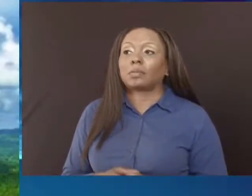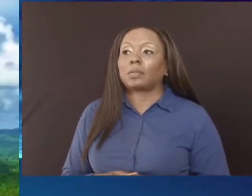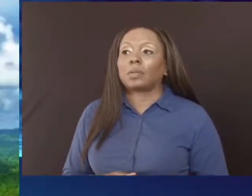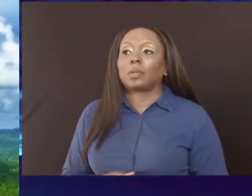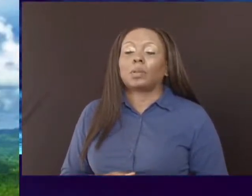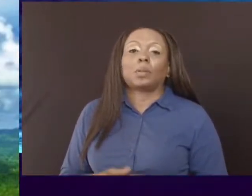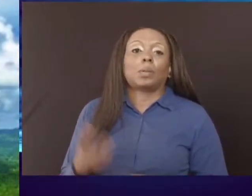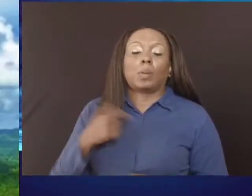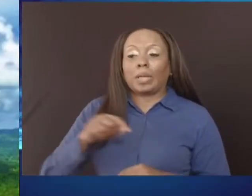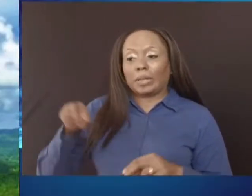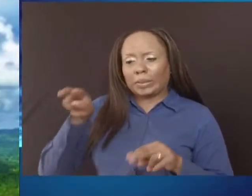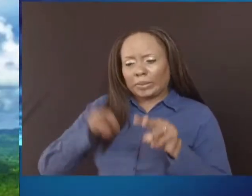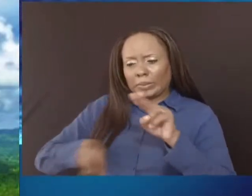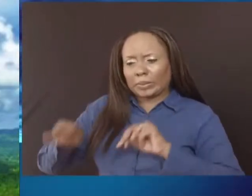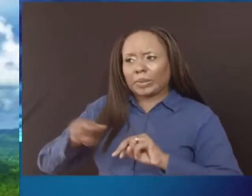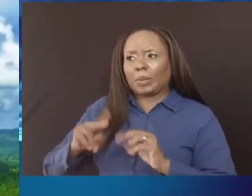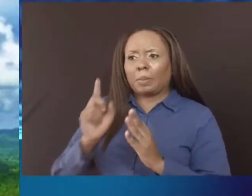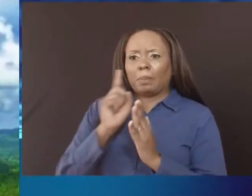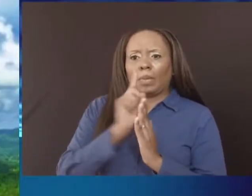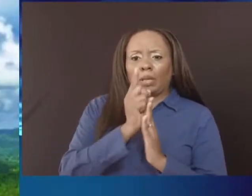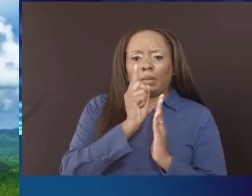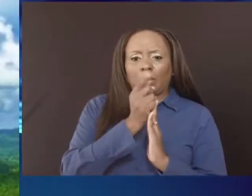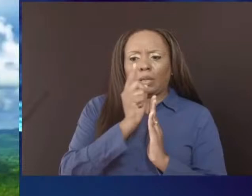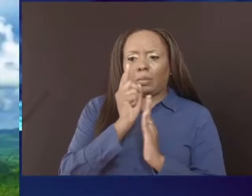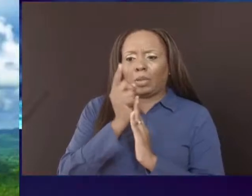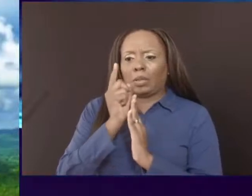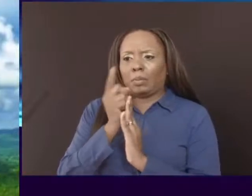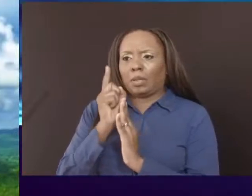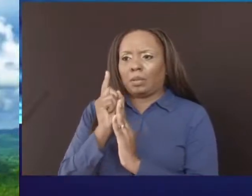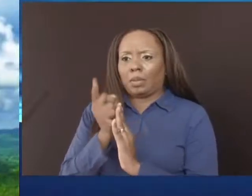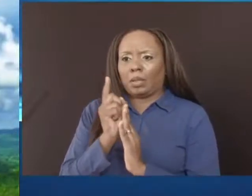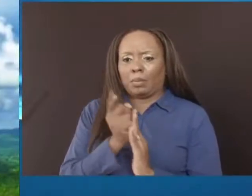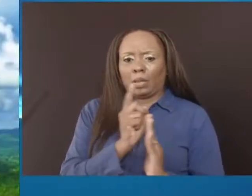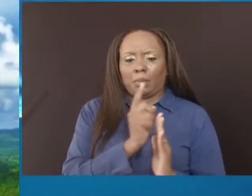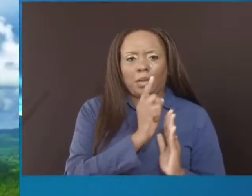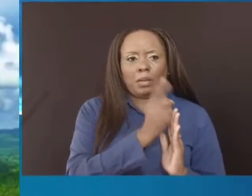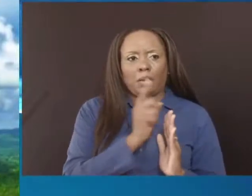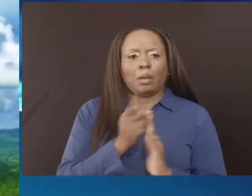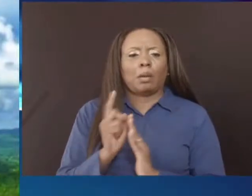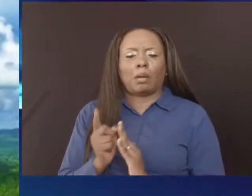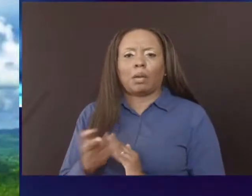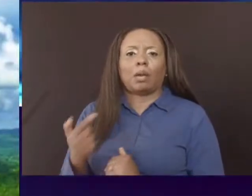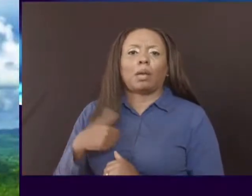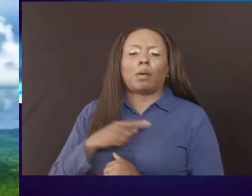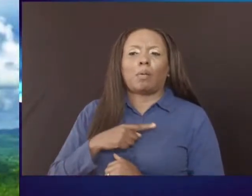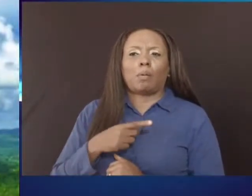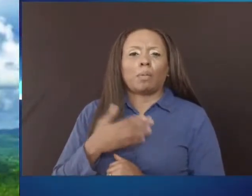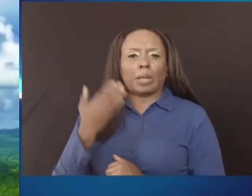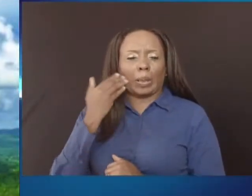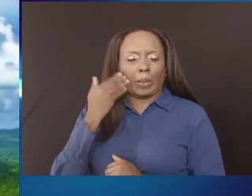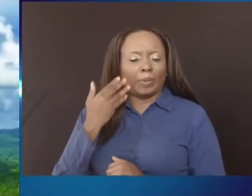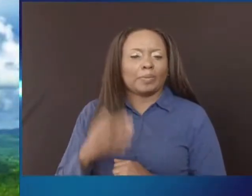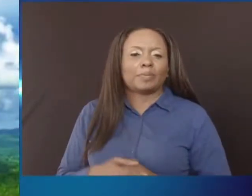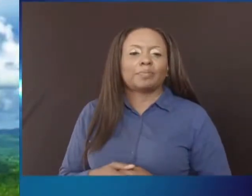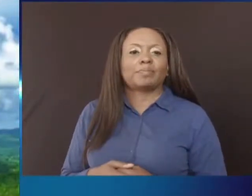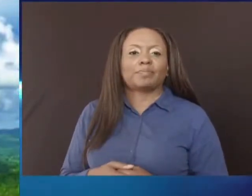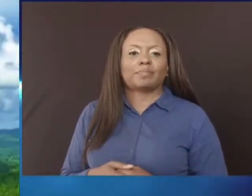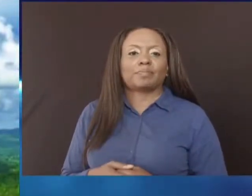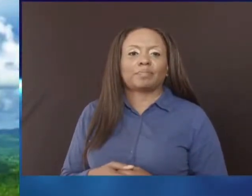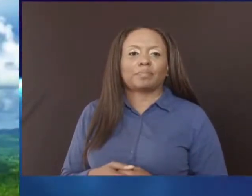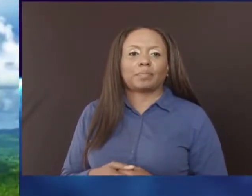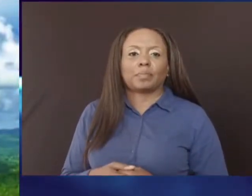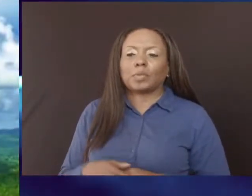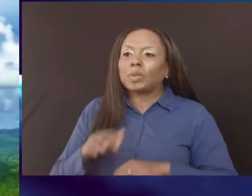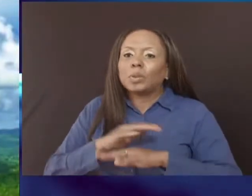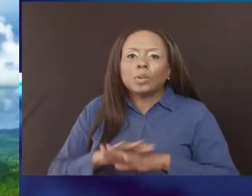every single minute. There's a minute correspondence that's sent out. Okay, we have told persons that we ask them not